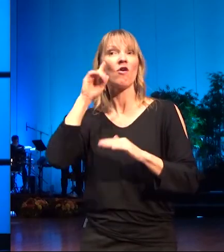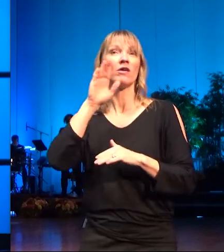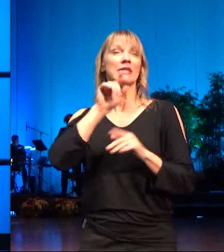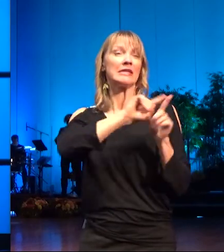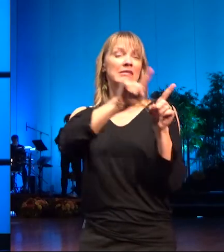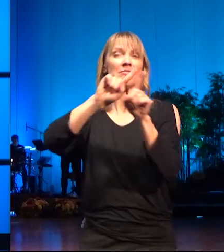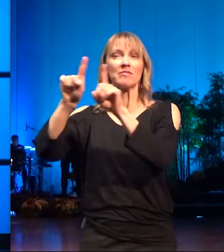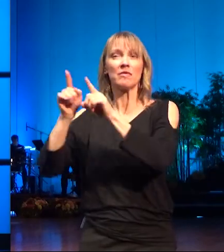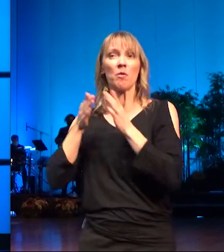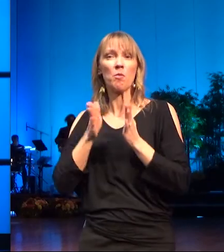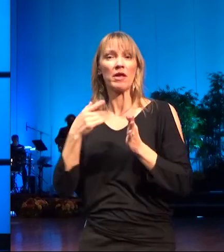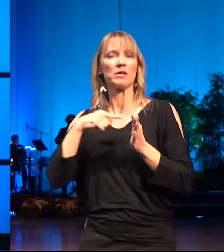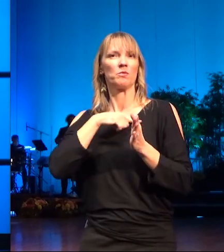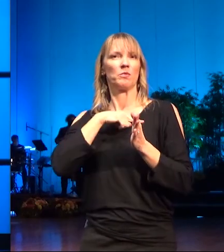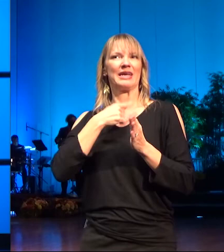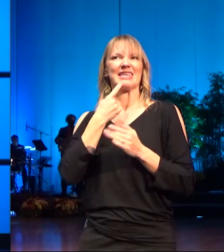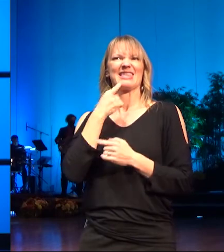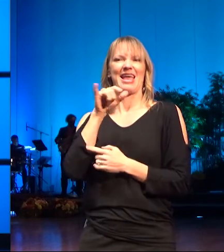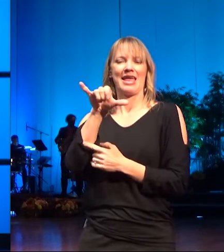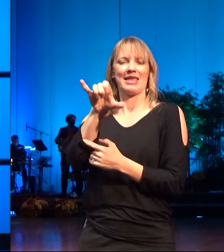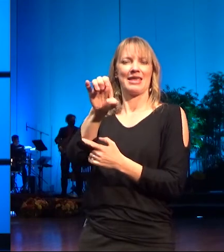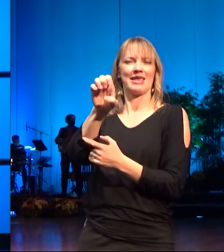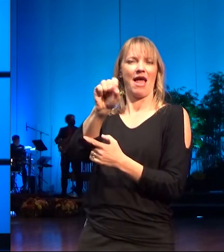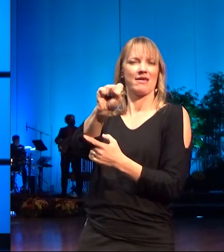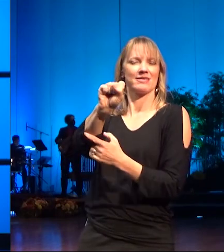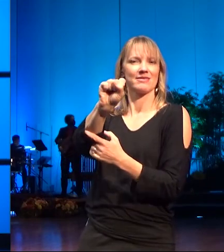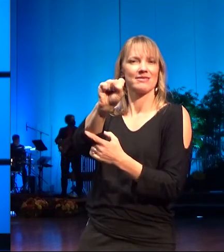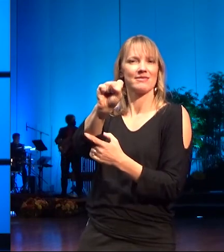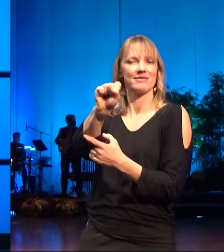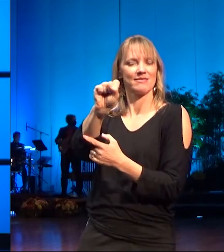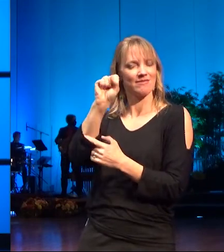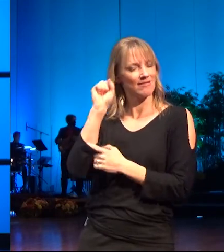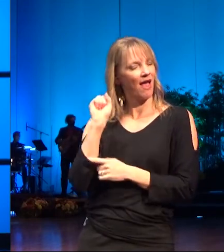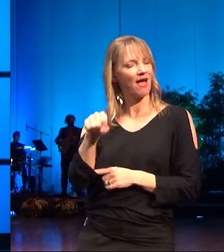community, for all the ways in which we say yes.